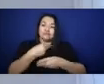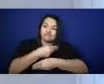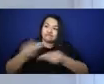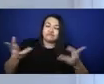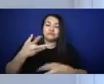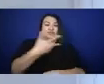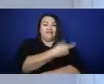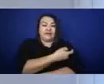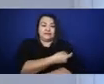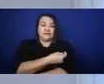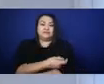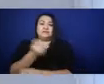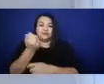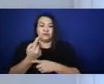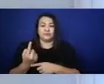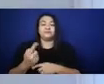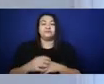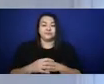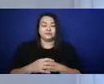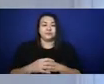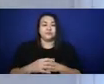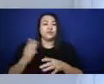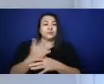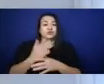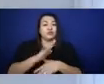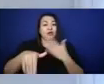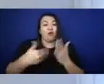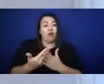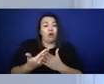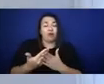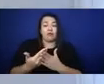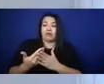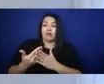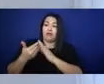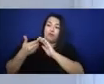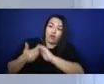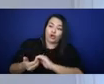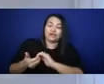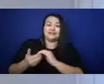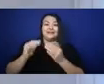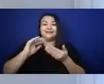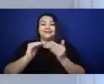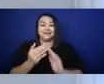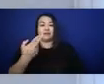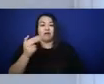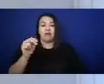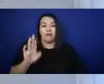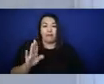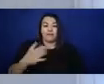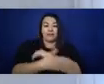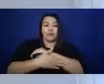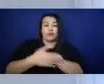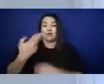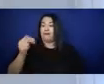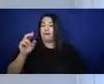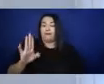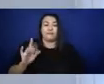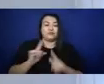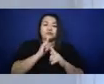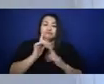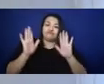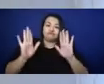vaccination rate, we've done an amazing job. So when we say that we're doing good on our vaccination rate, that means that